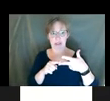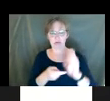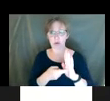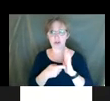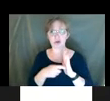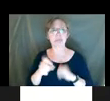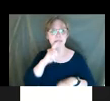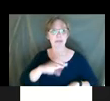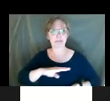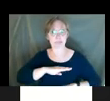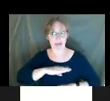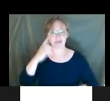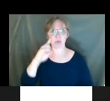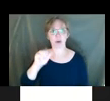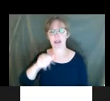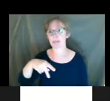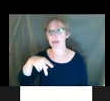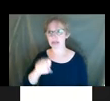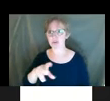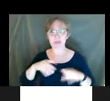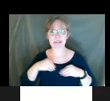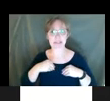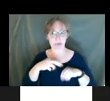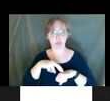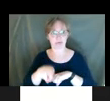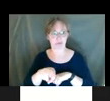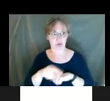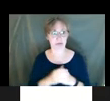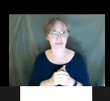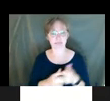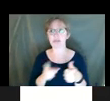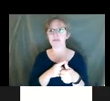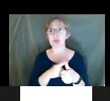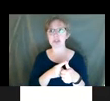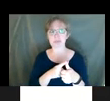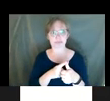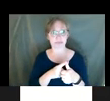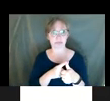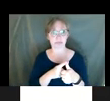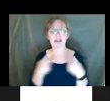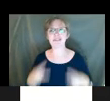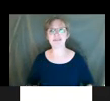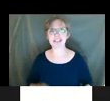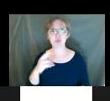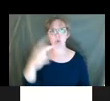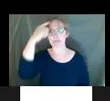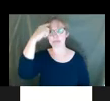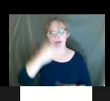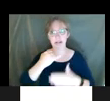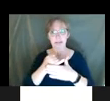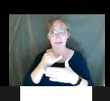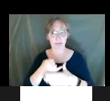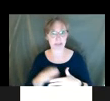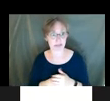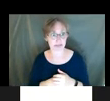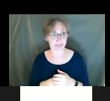for APS to accept a referral. The first one, physical or mental impairment.